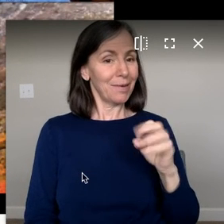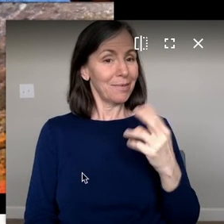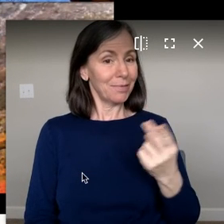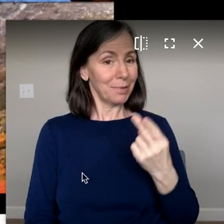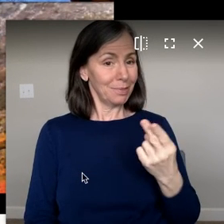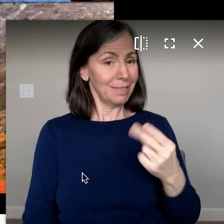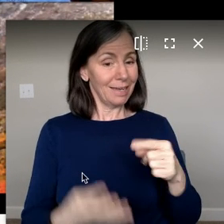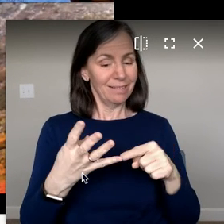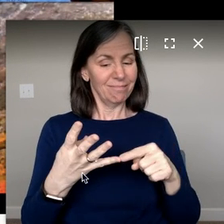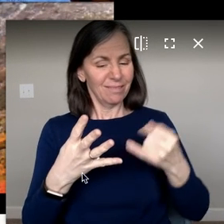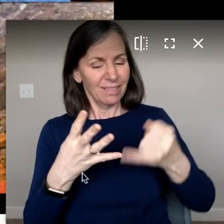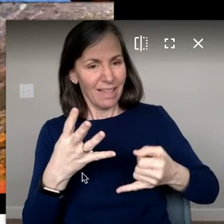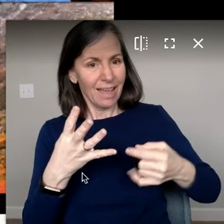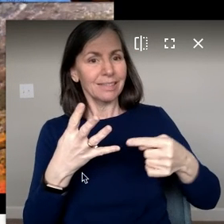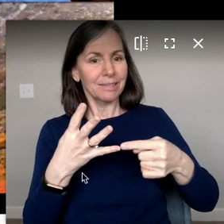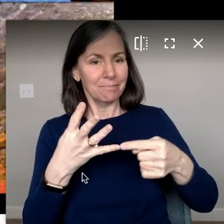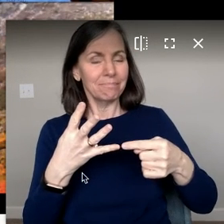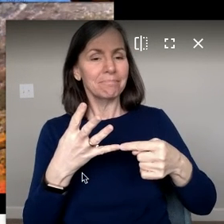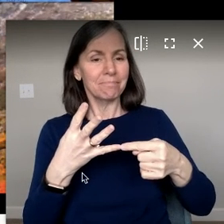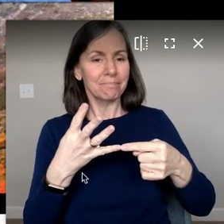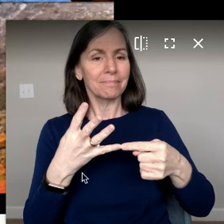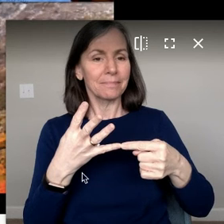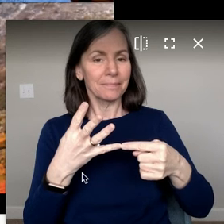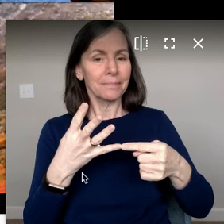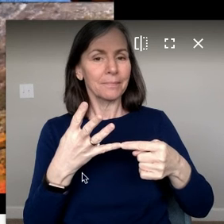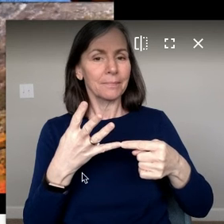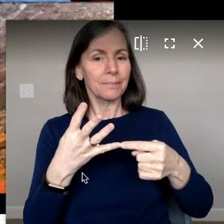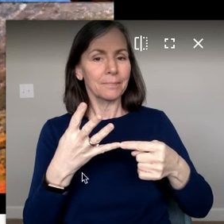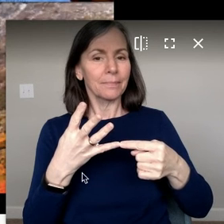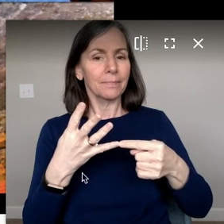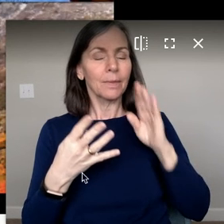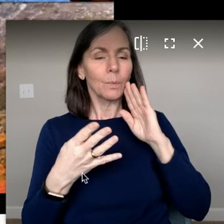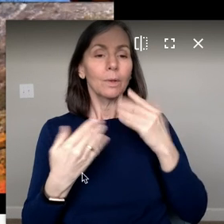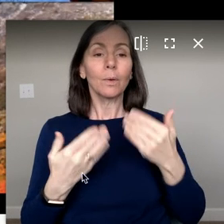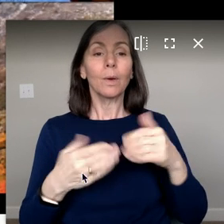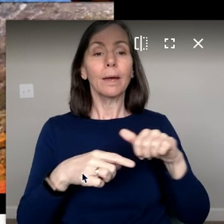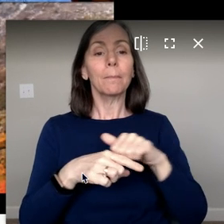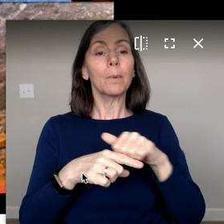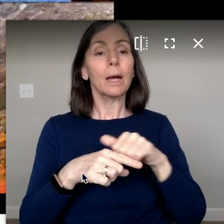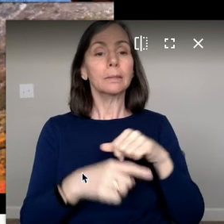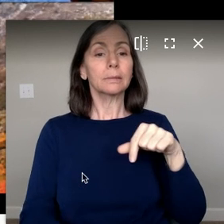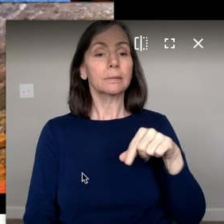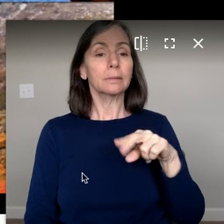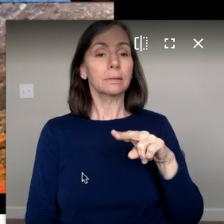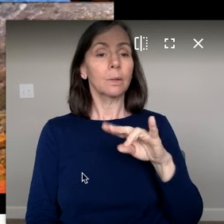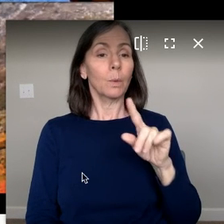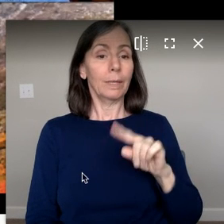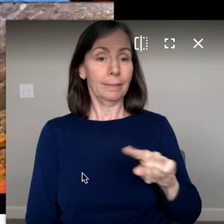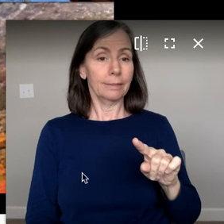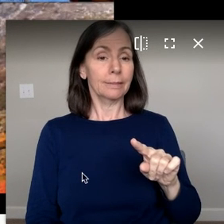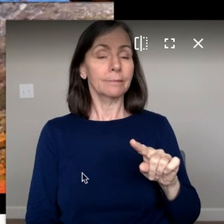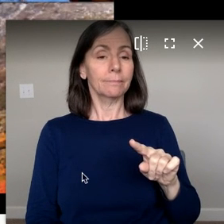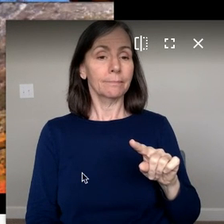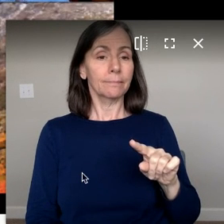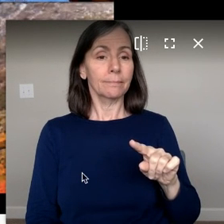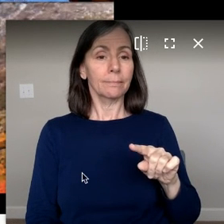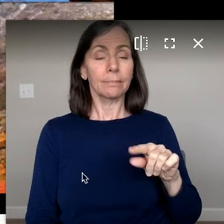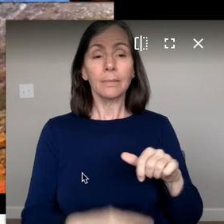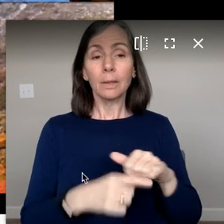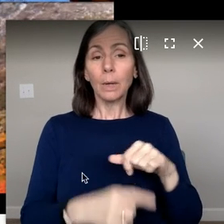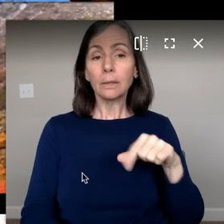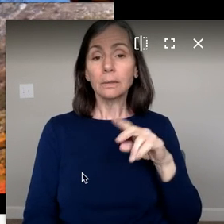you need to do today, you're going to take a practice quiz. And this practice quiz is worth 1 point